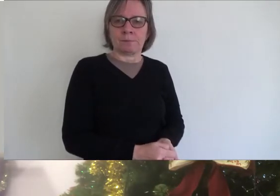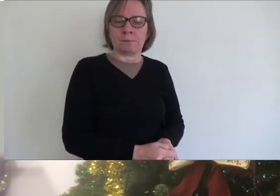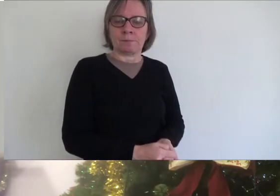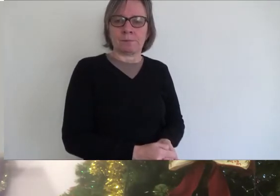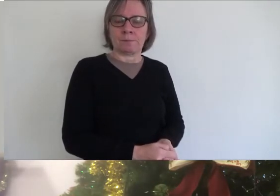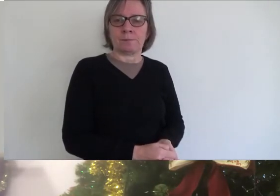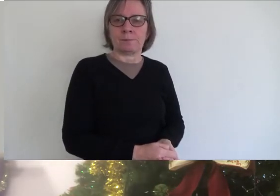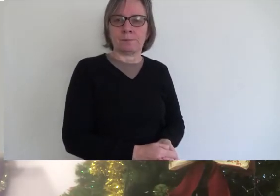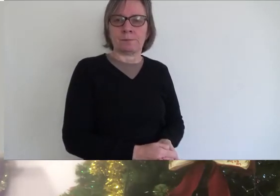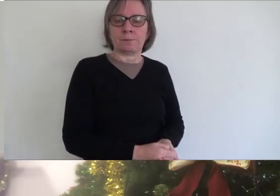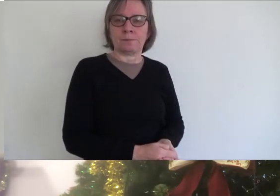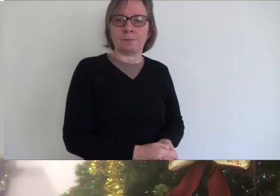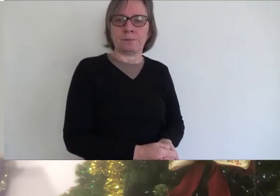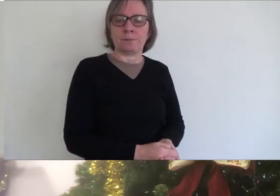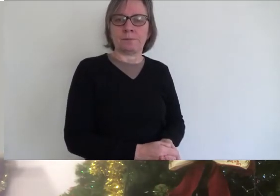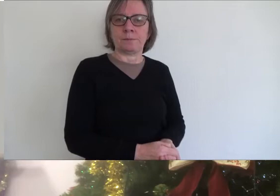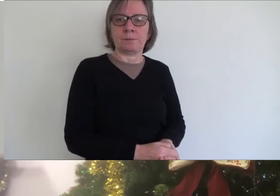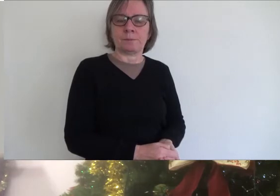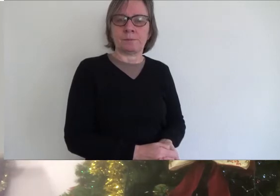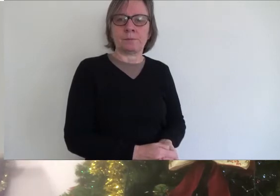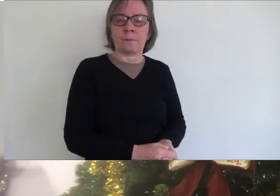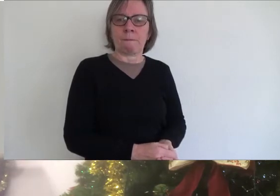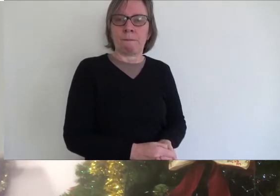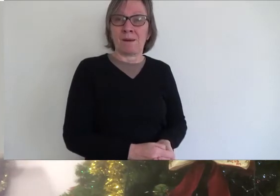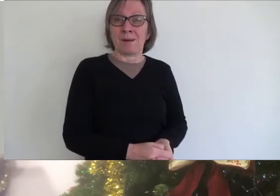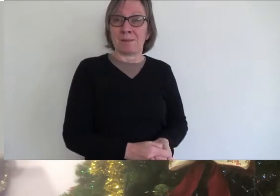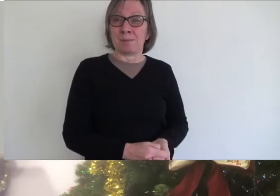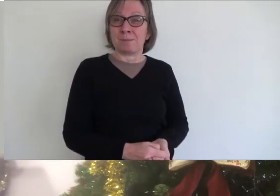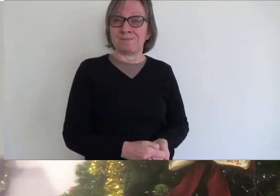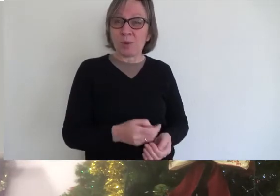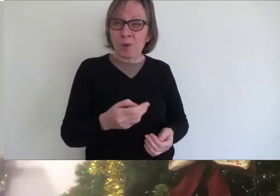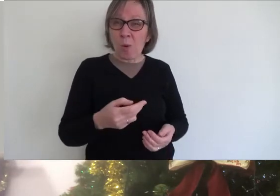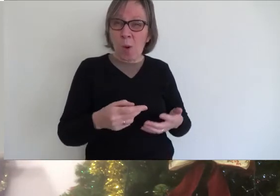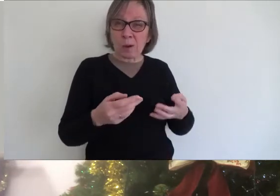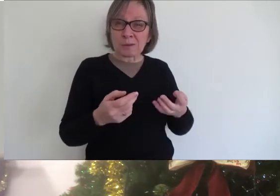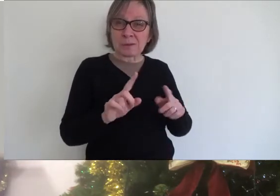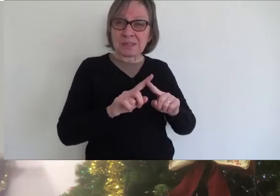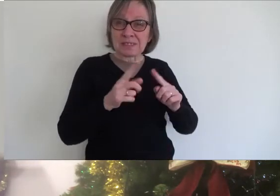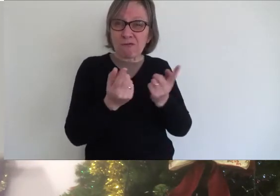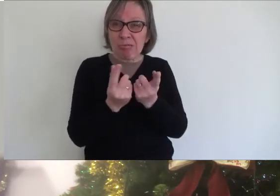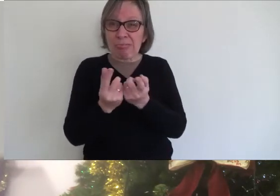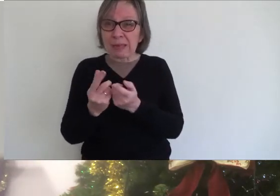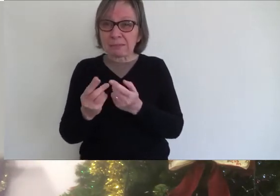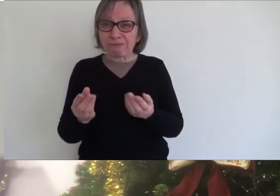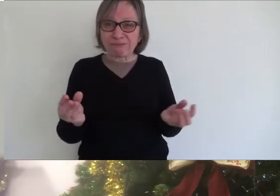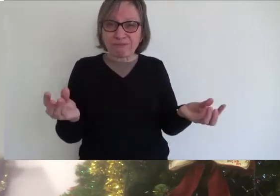So we have all those factors in play.